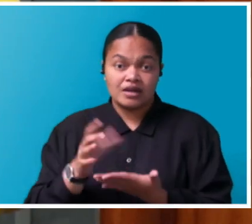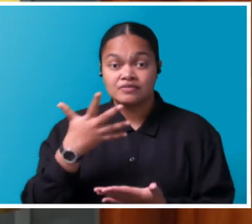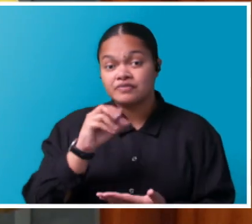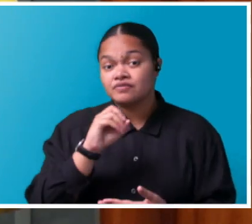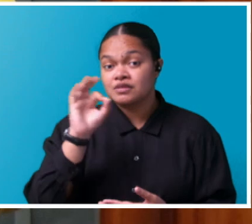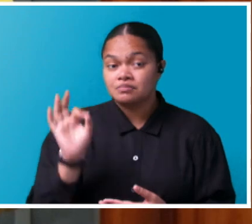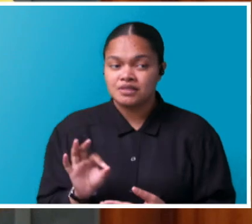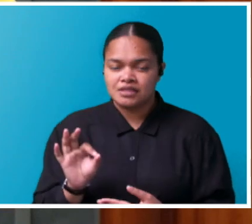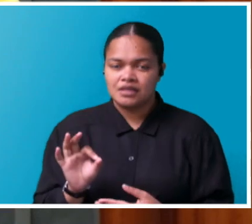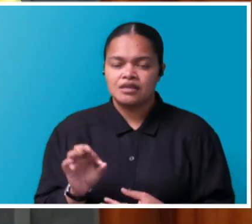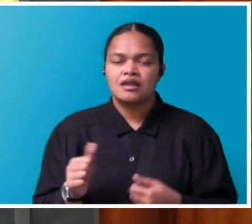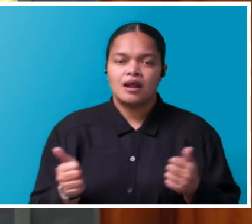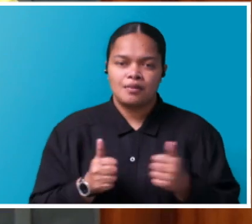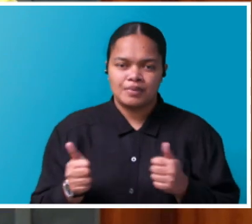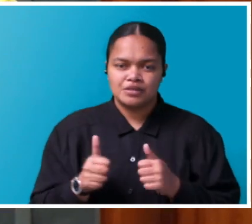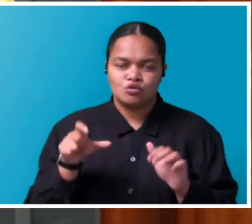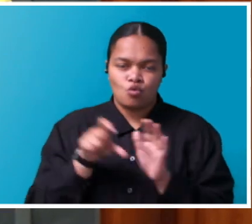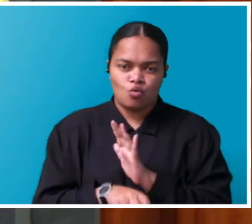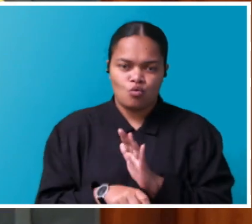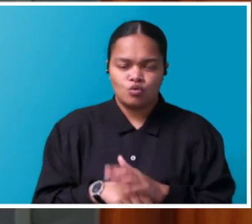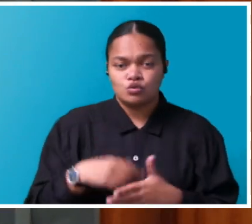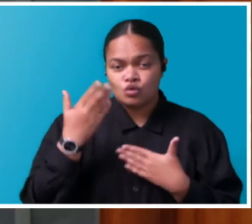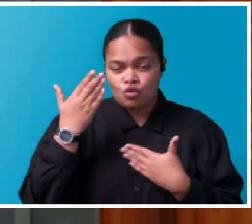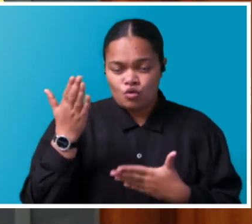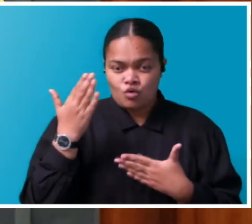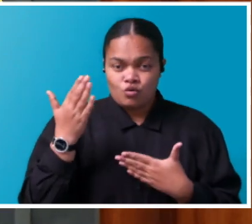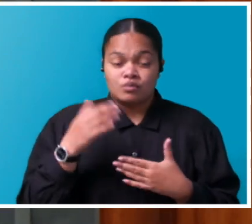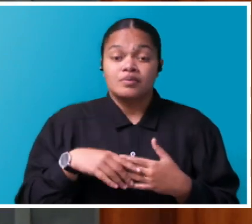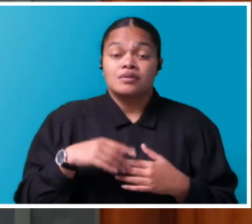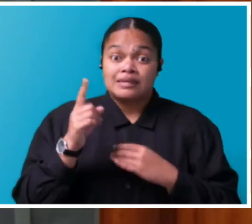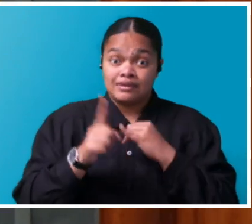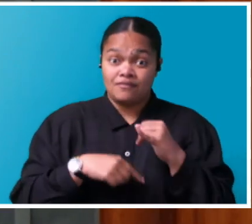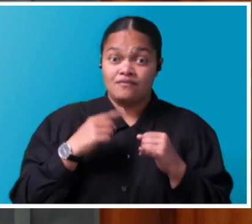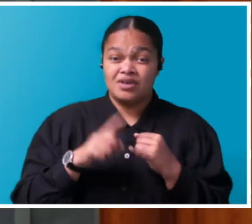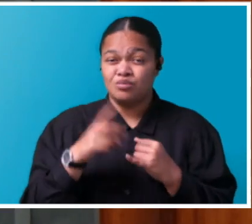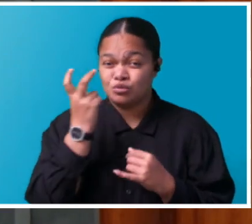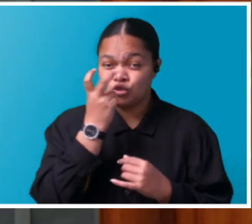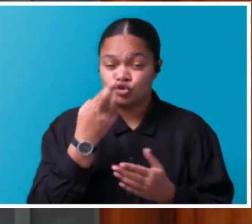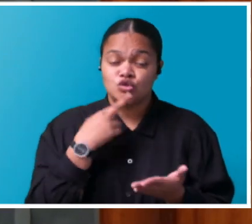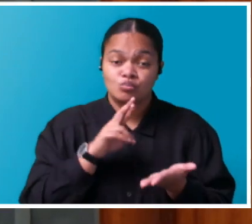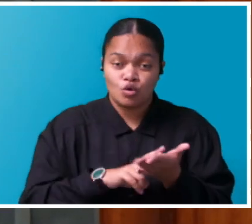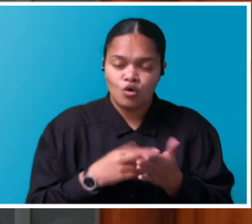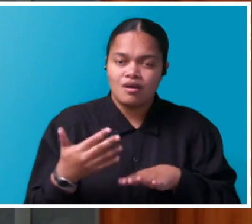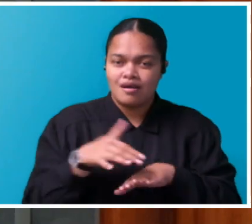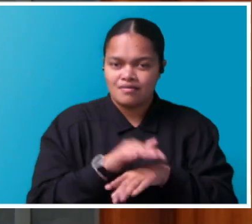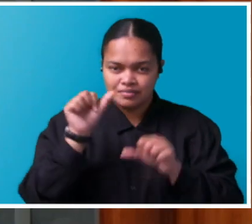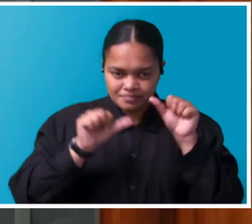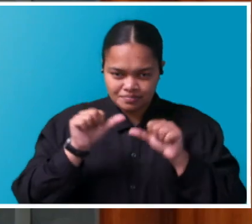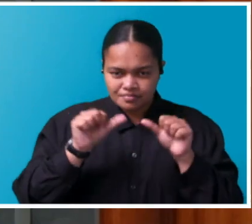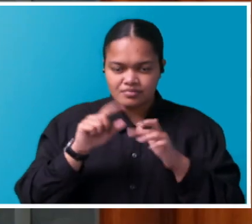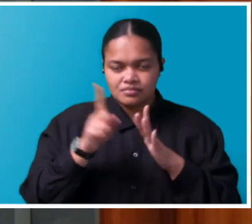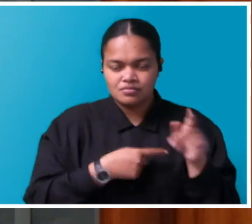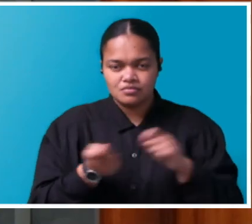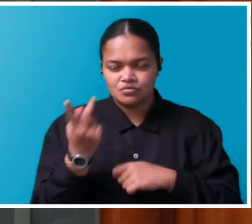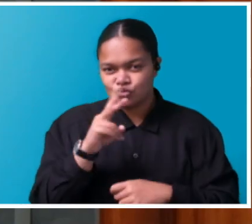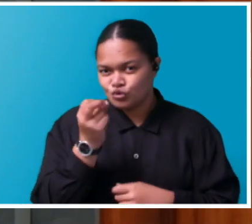50% as its administration cost. Honorable Speaker, the final monitoring report, which covers the assessment period from January 2021